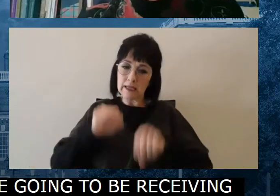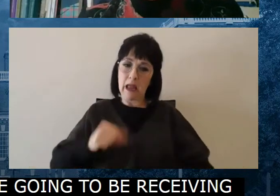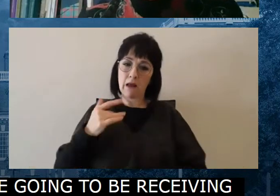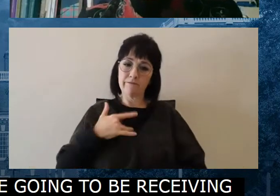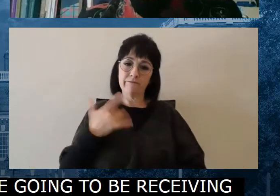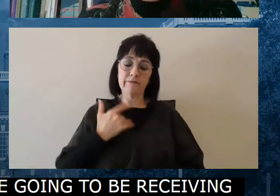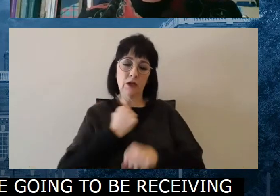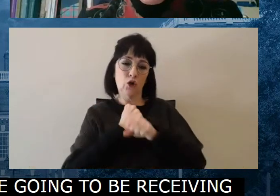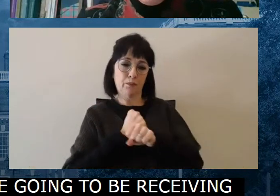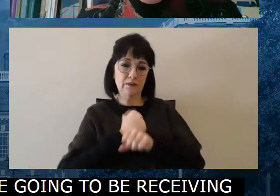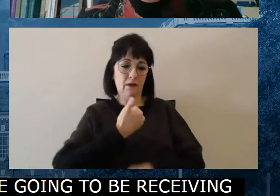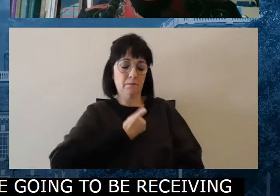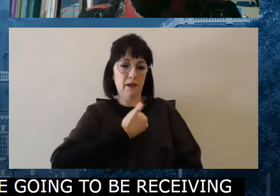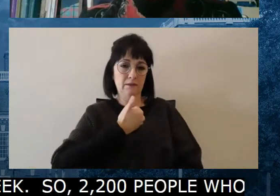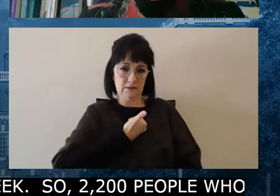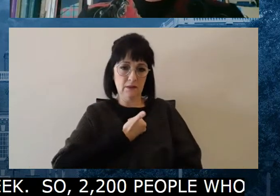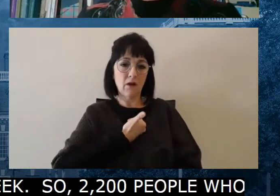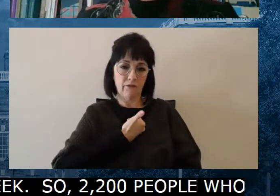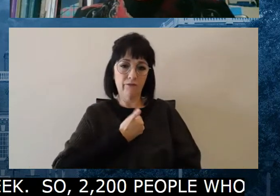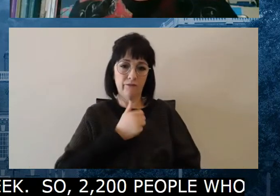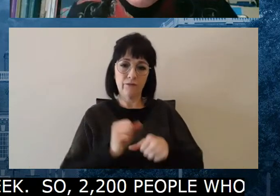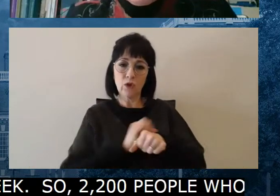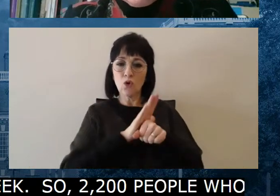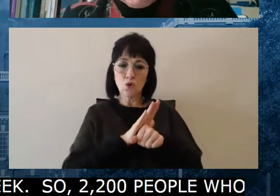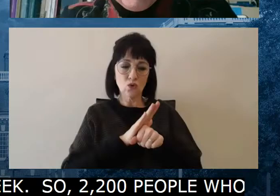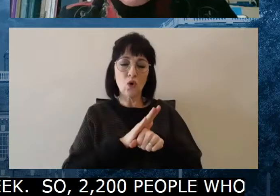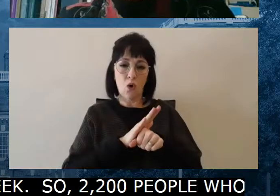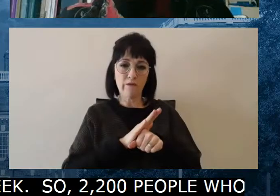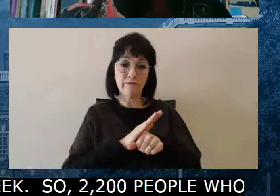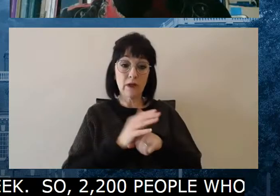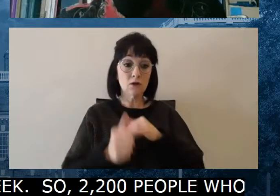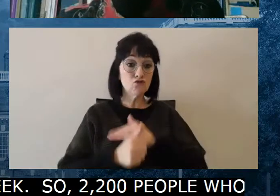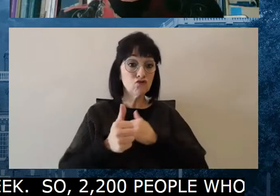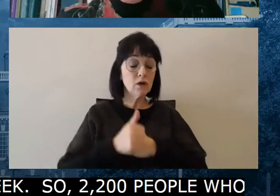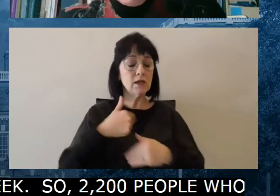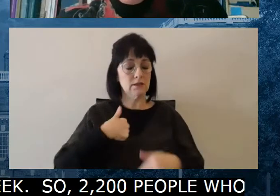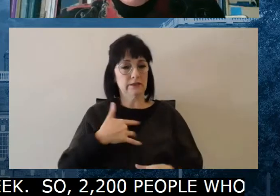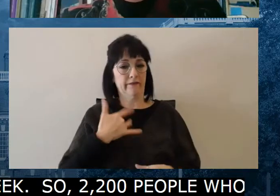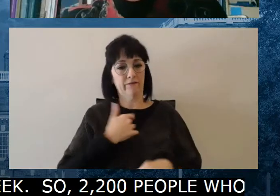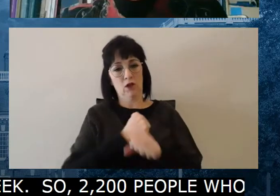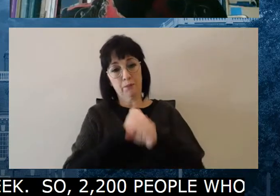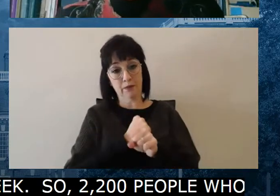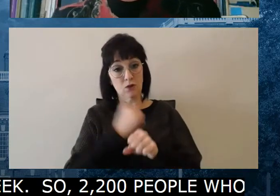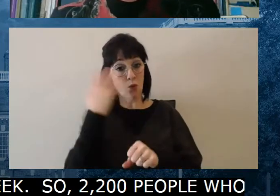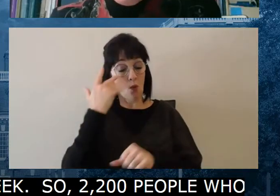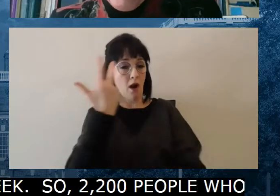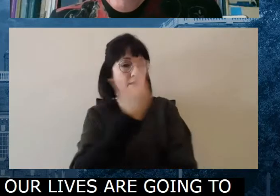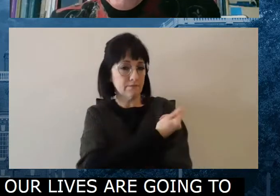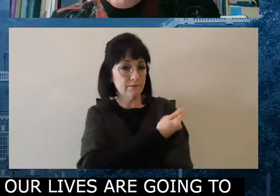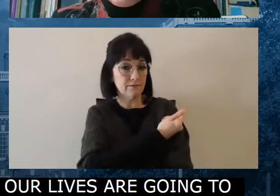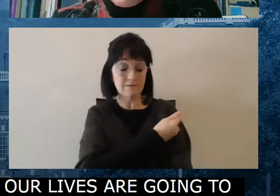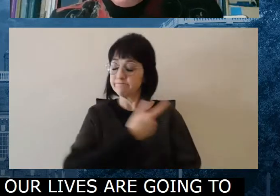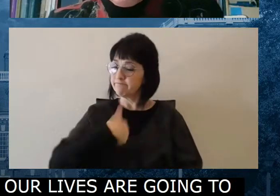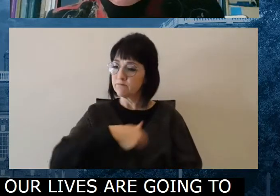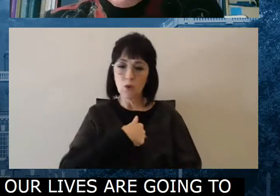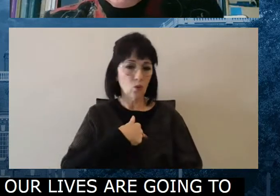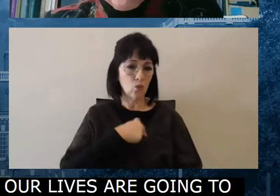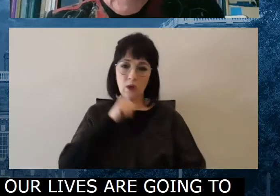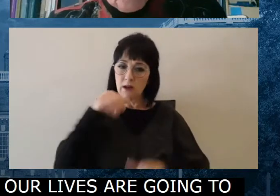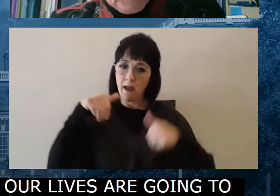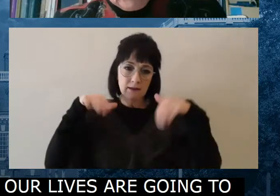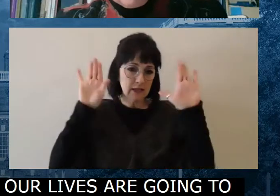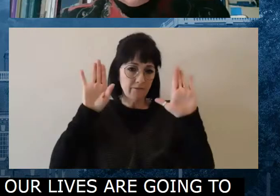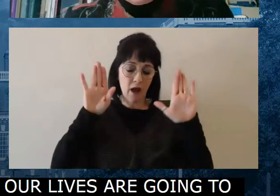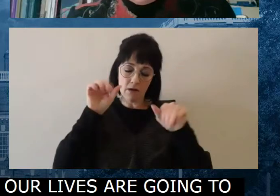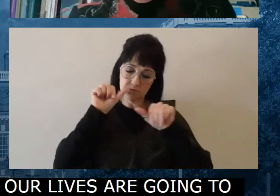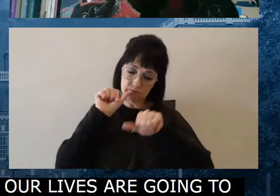that we've been going through. We are really proud to announce that we will continue this work until it's finished. But we have,